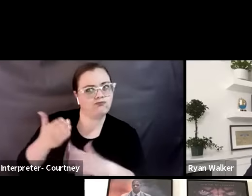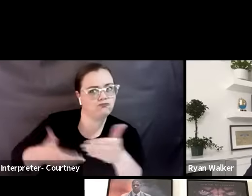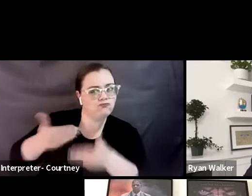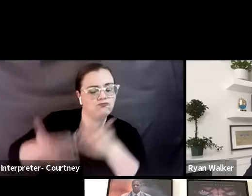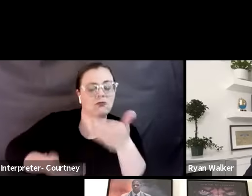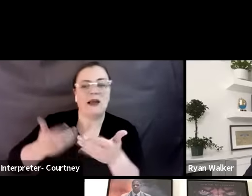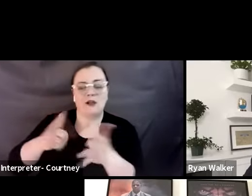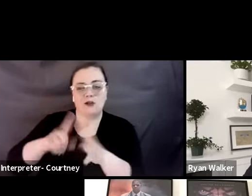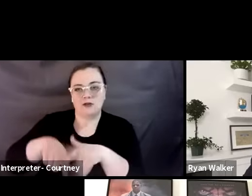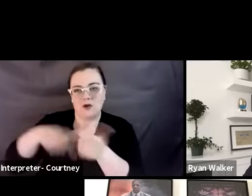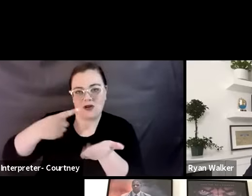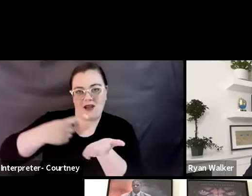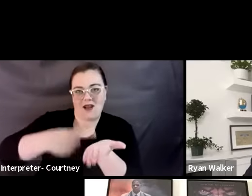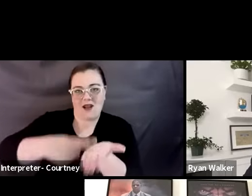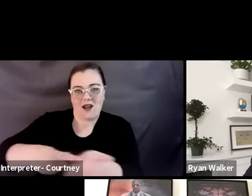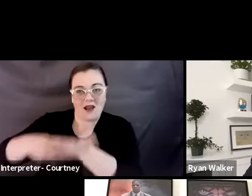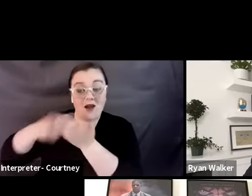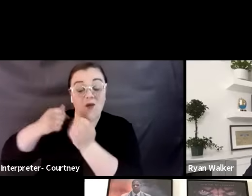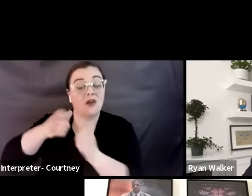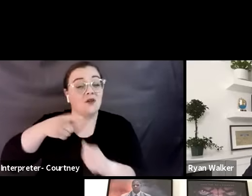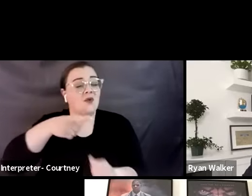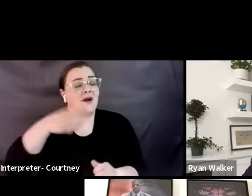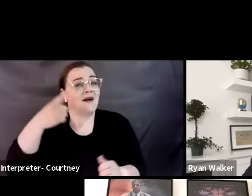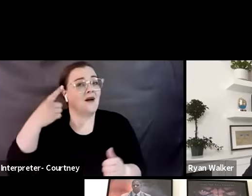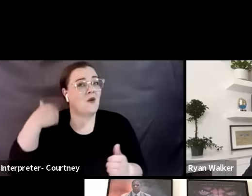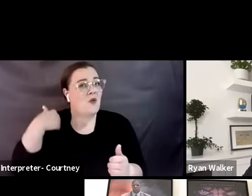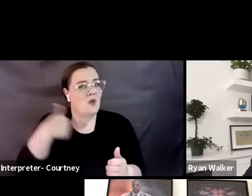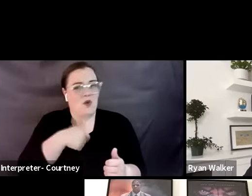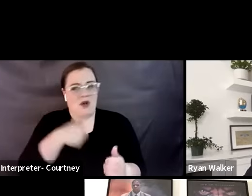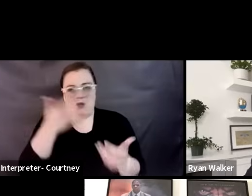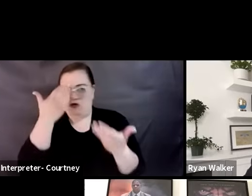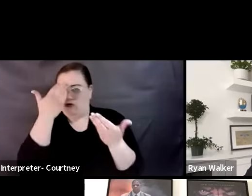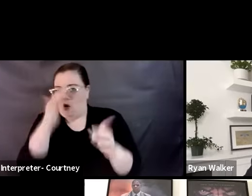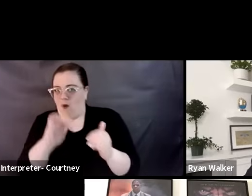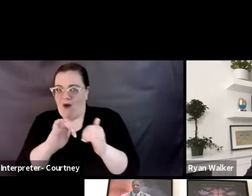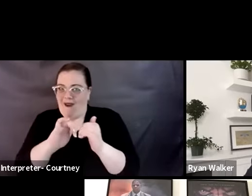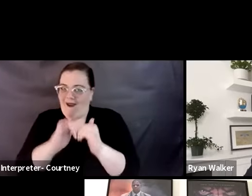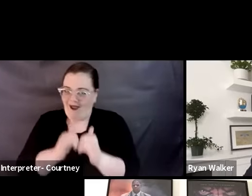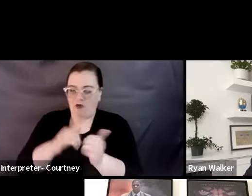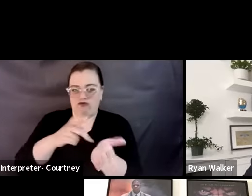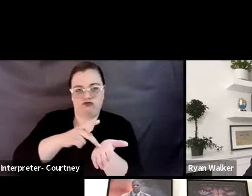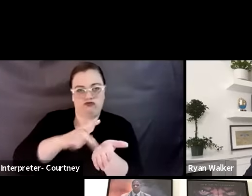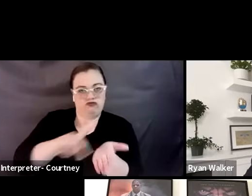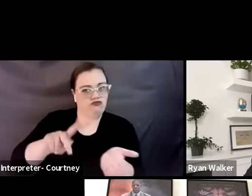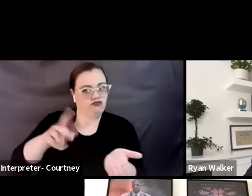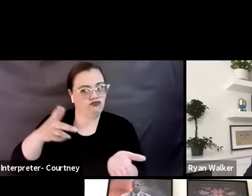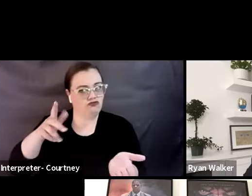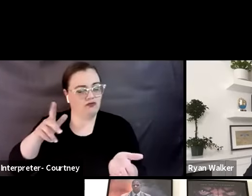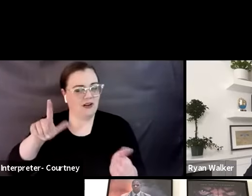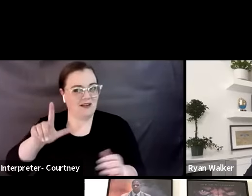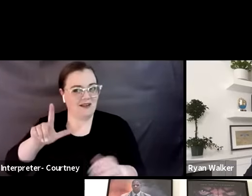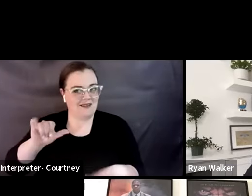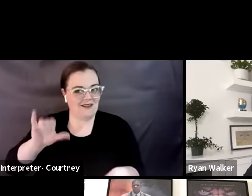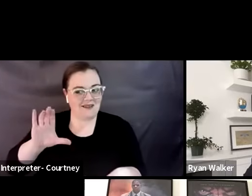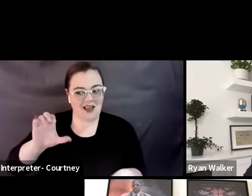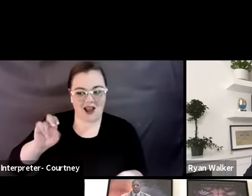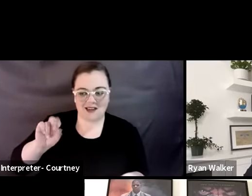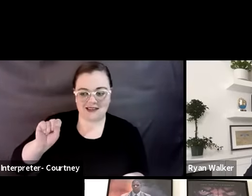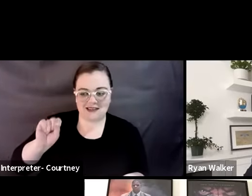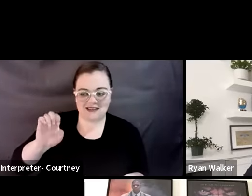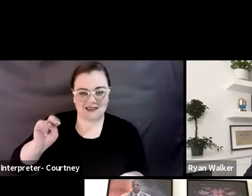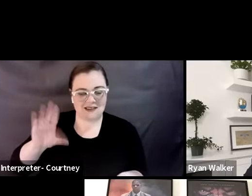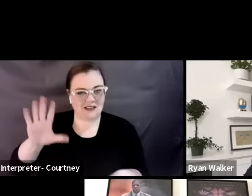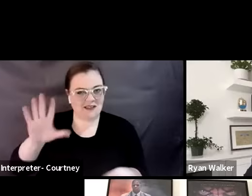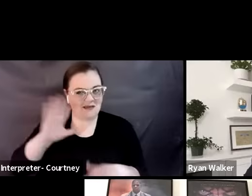these discussions with you, because we don't know how the licensing is going to happen. And the publishers and the songwriters kind of like, let